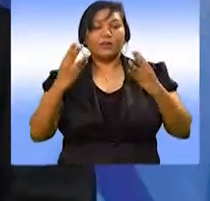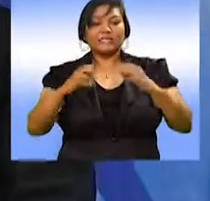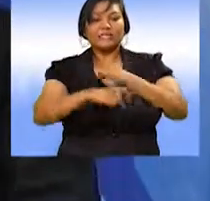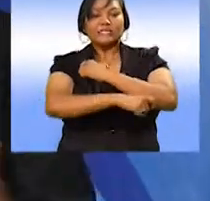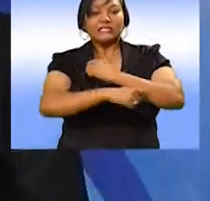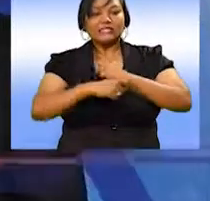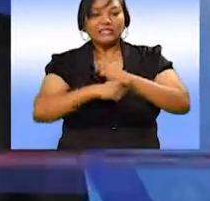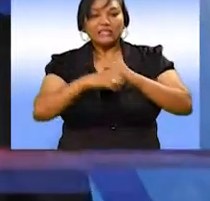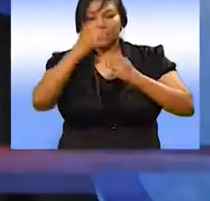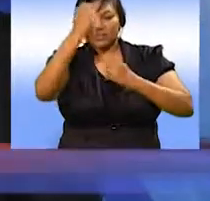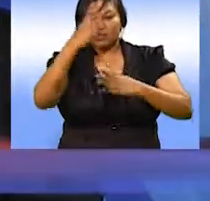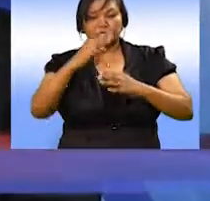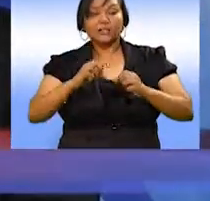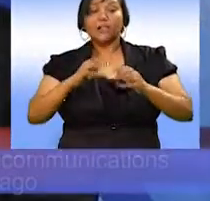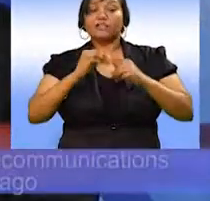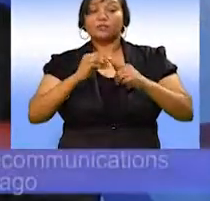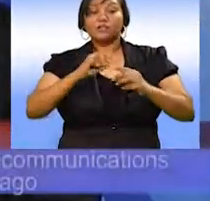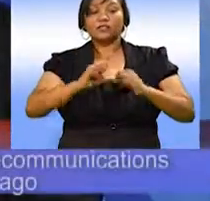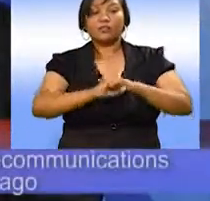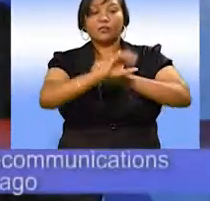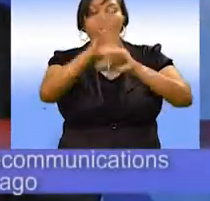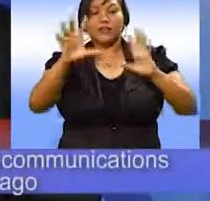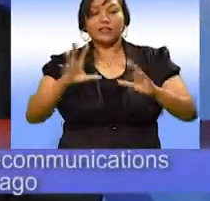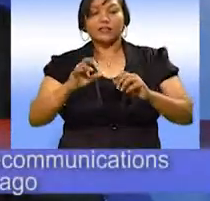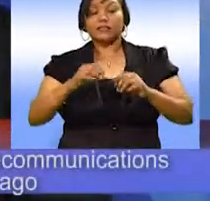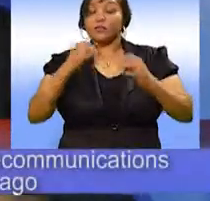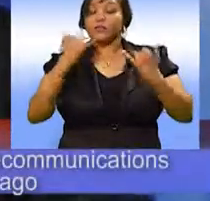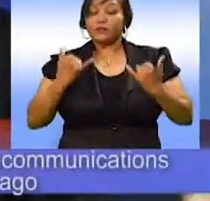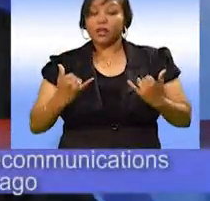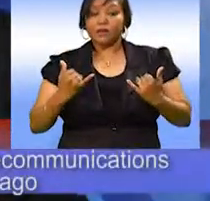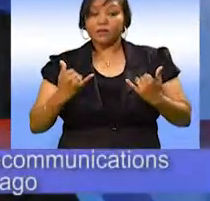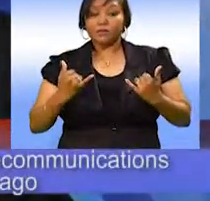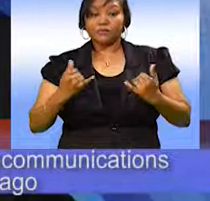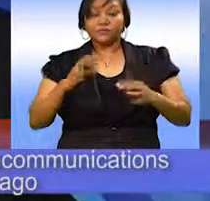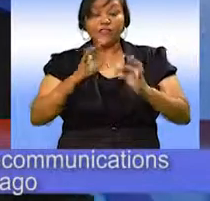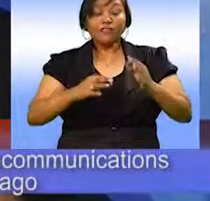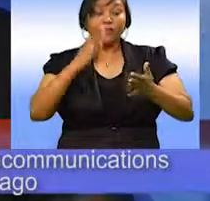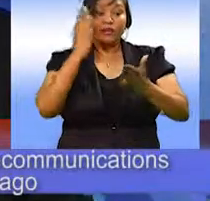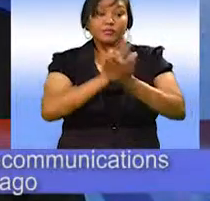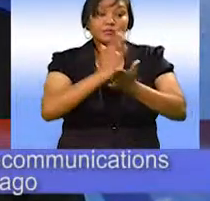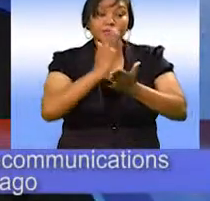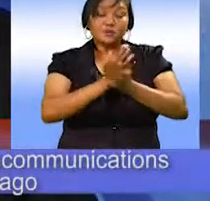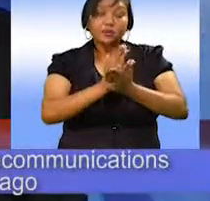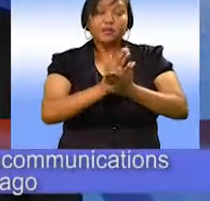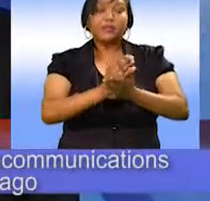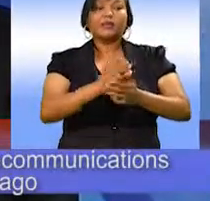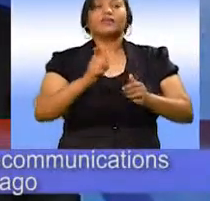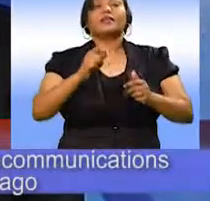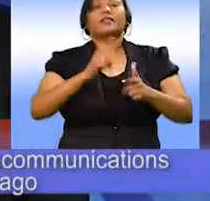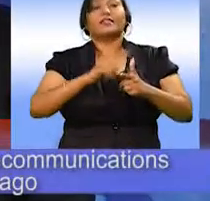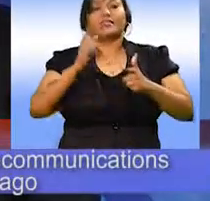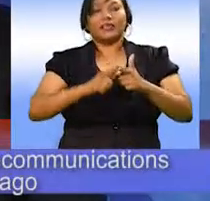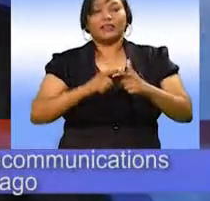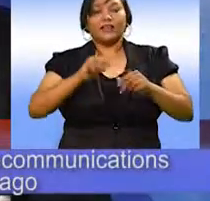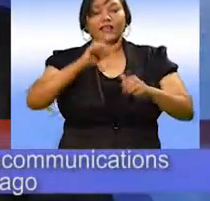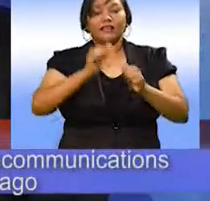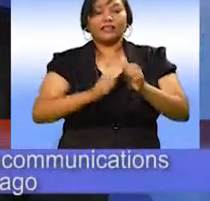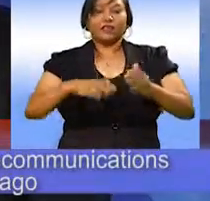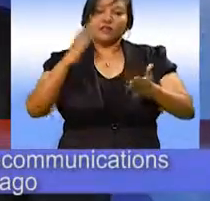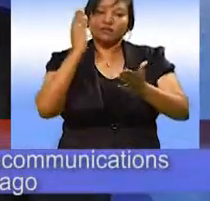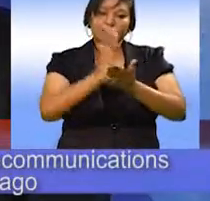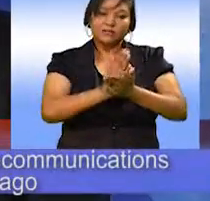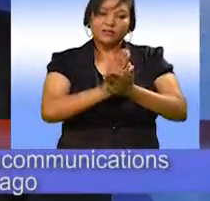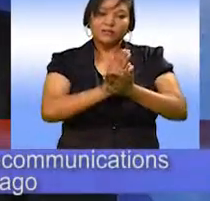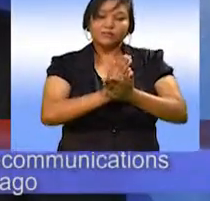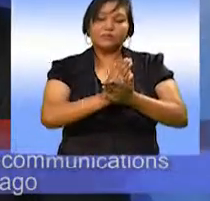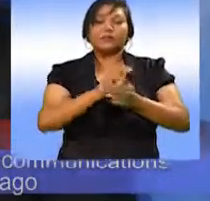content within the broadcast industry. Obviously, if we were to take the draconian action just to simply cut all content, there would be no